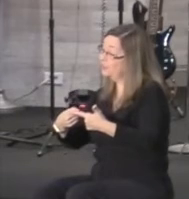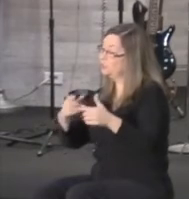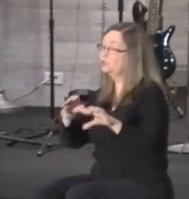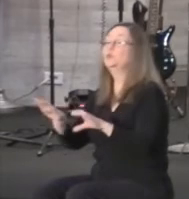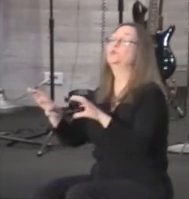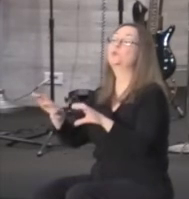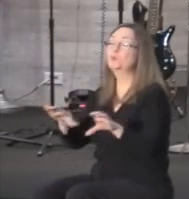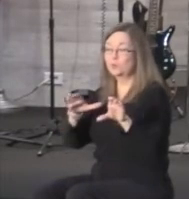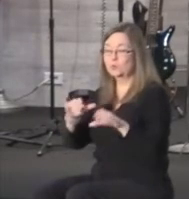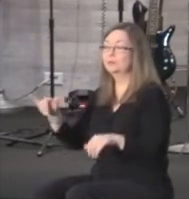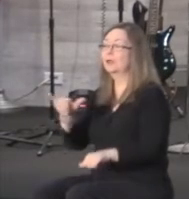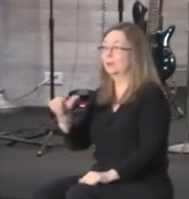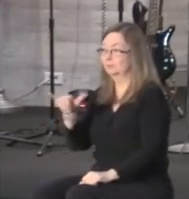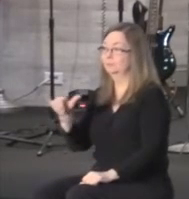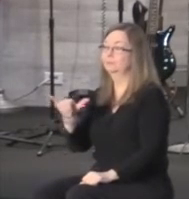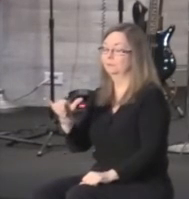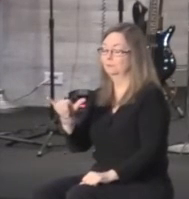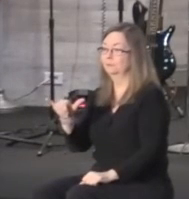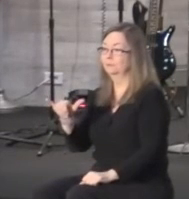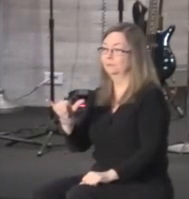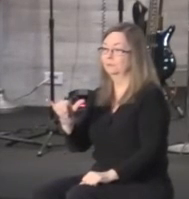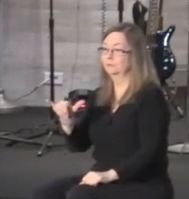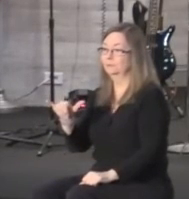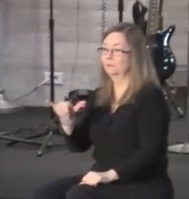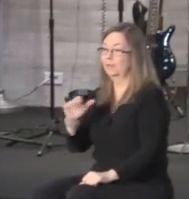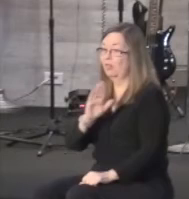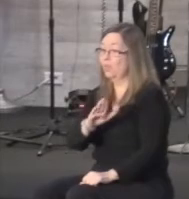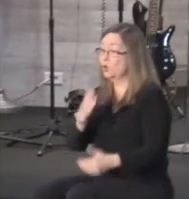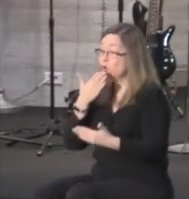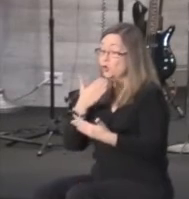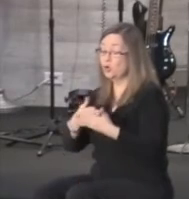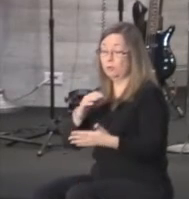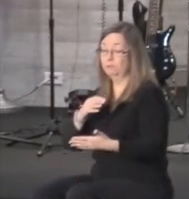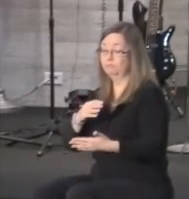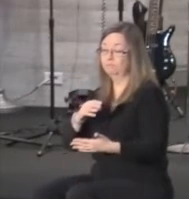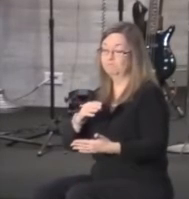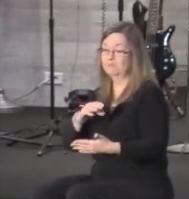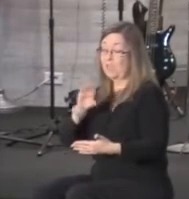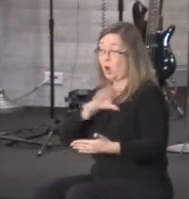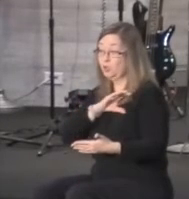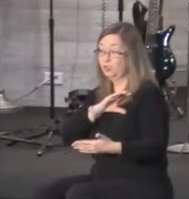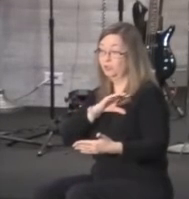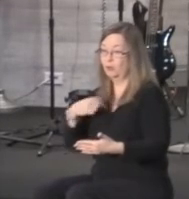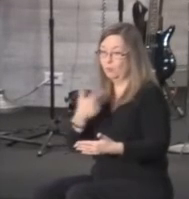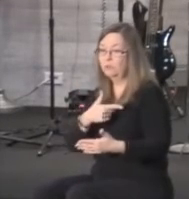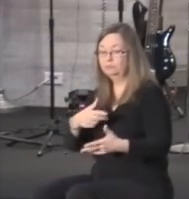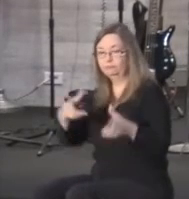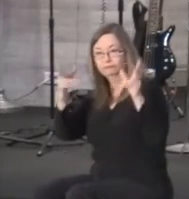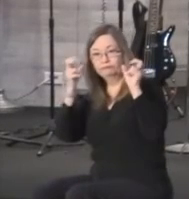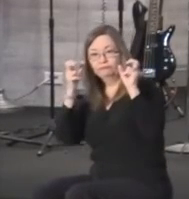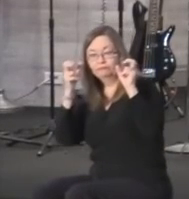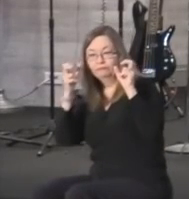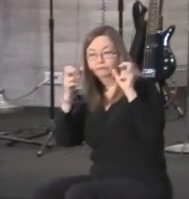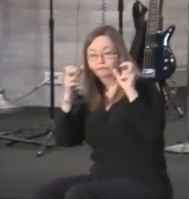act how they live. We take their good attributes, their Christian attributes, into our own lives, and we